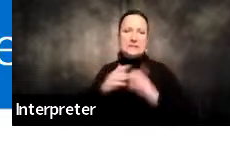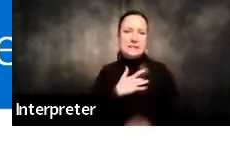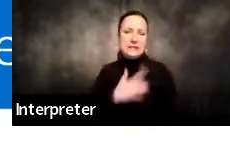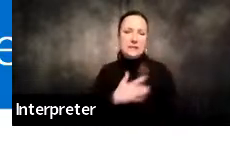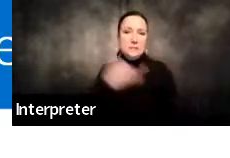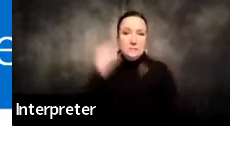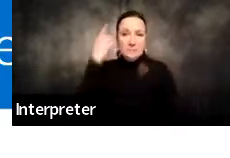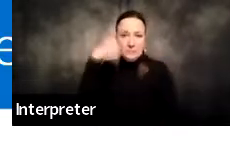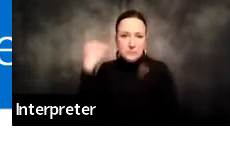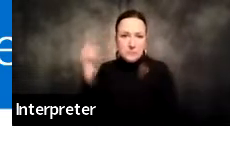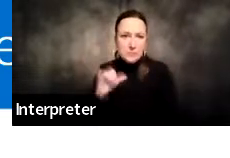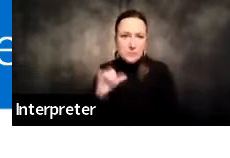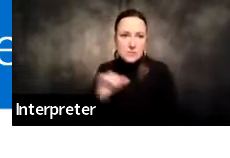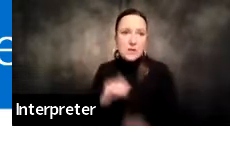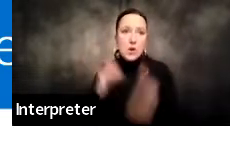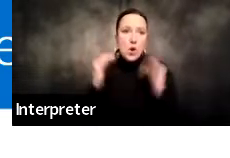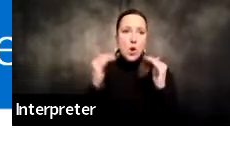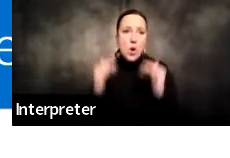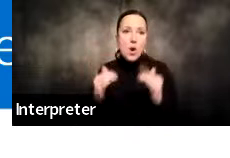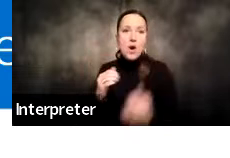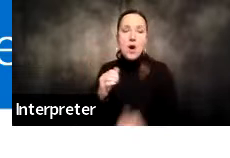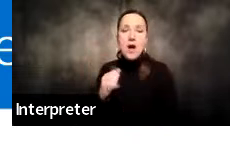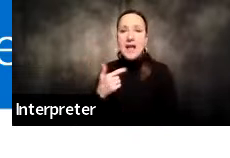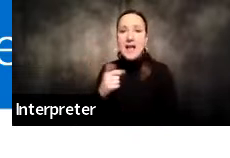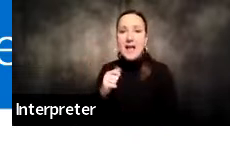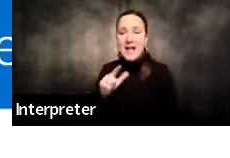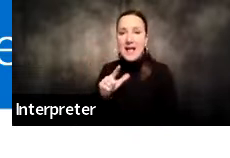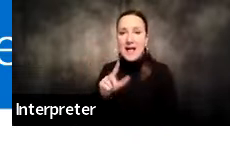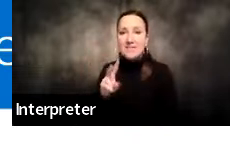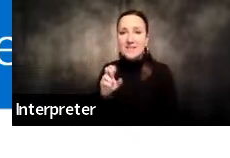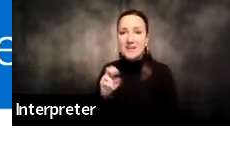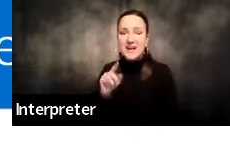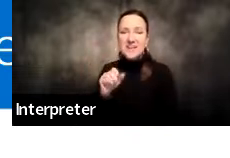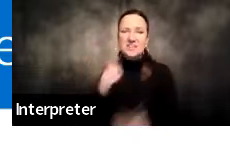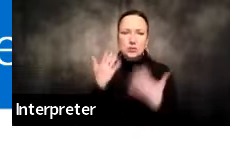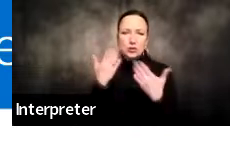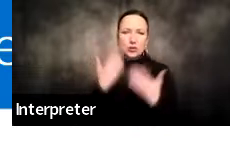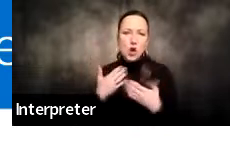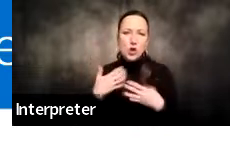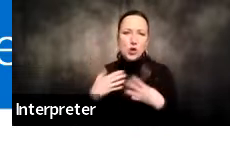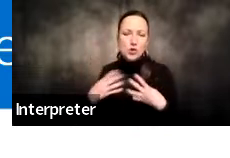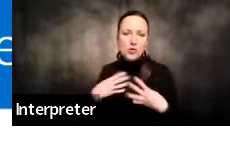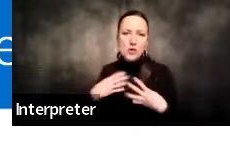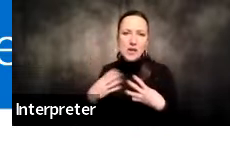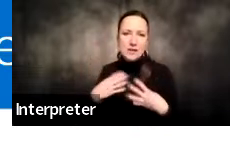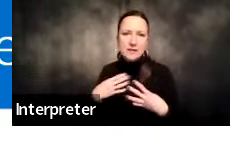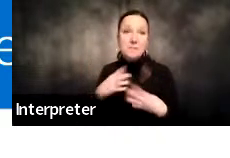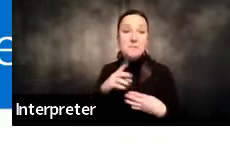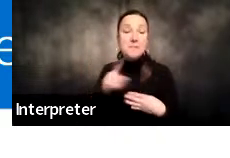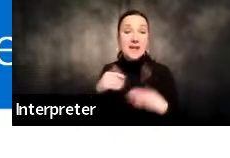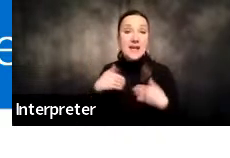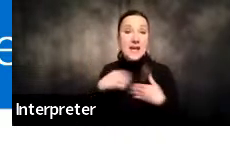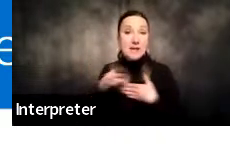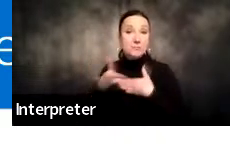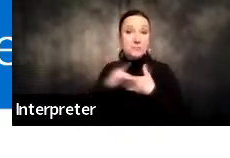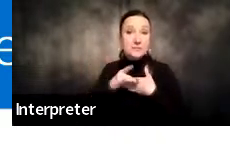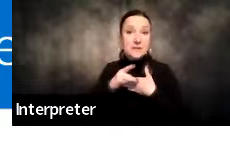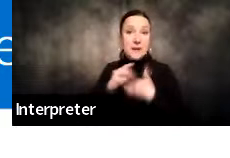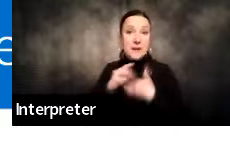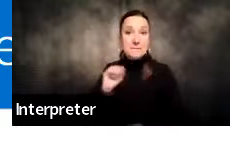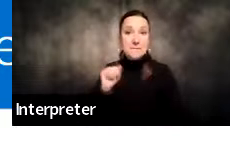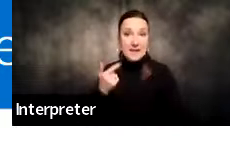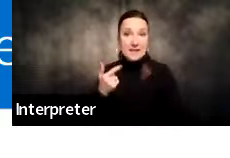also looking at galvanized steel pipes, which are a dark silver gray, but they're magnetic. So a magnet will stick to